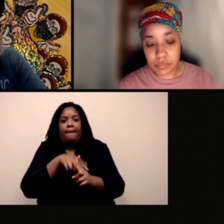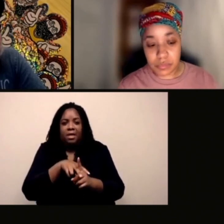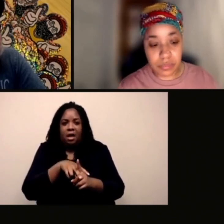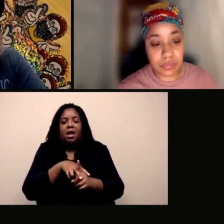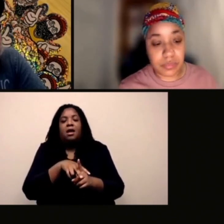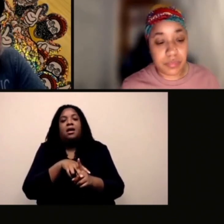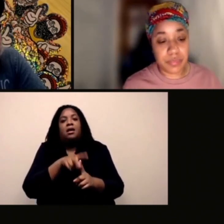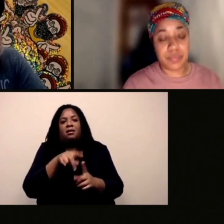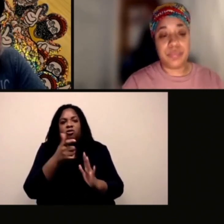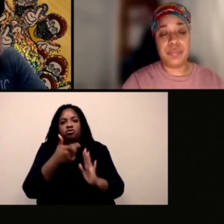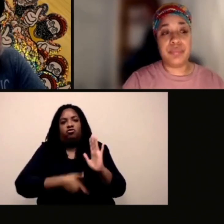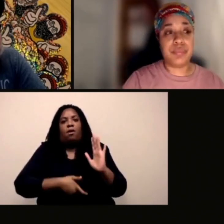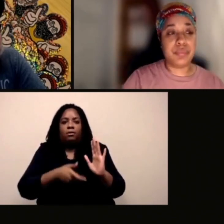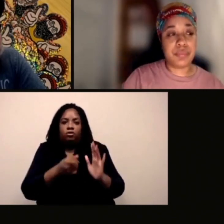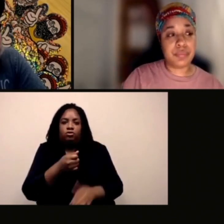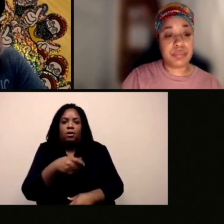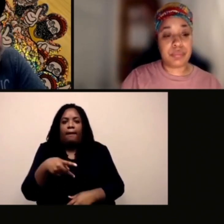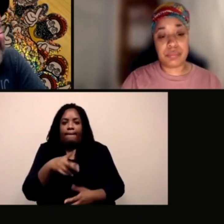district-wide of using Scratch. So